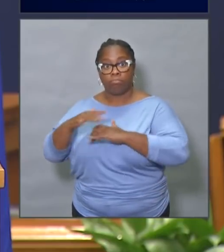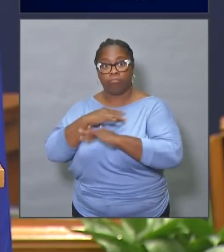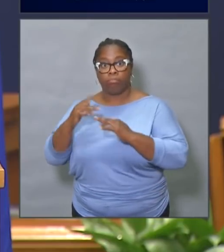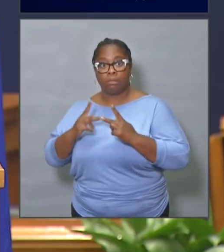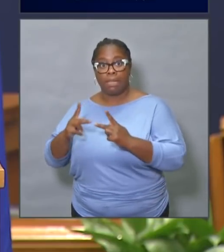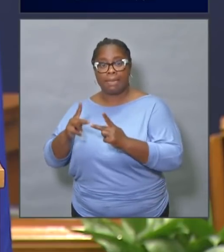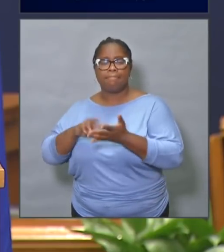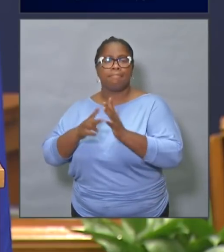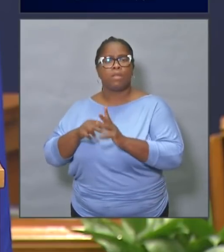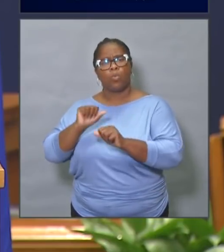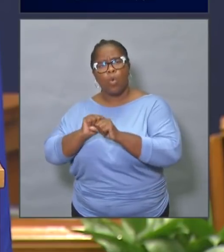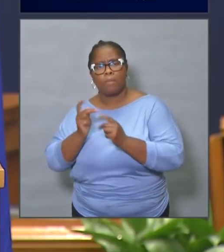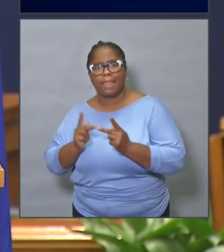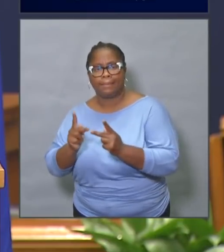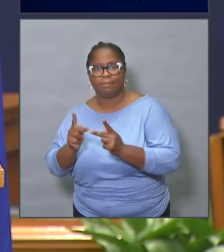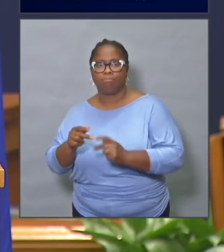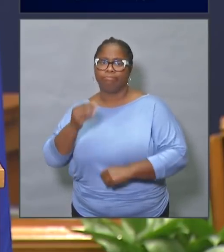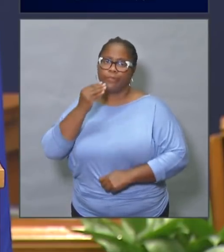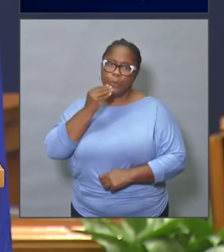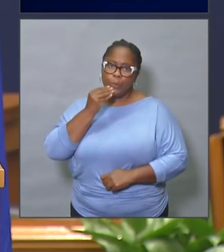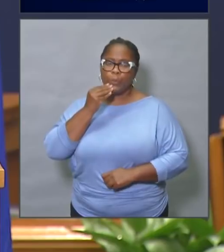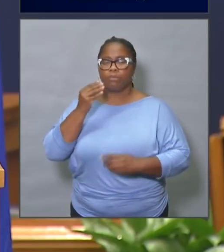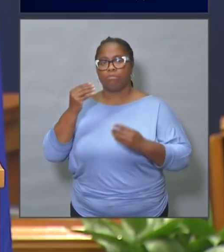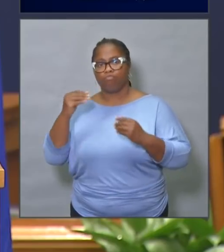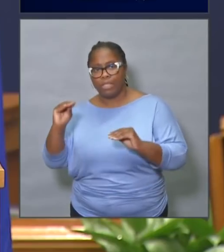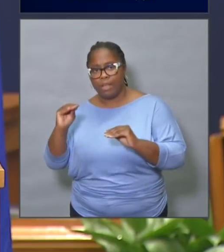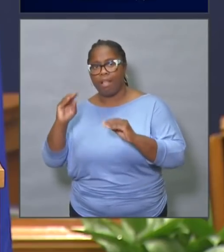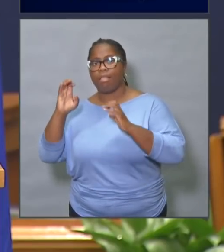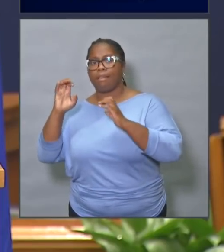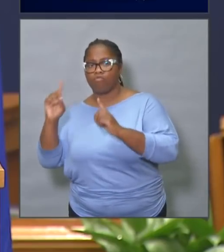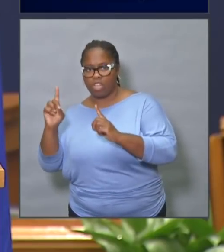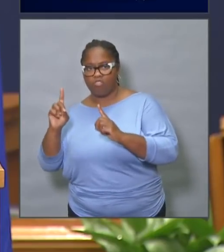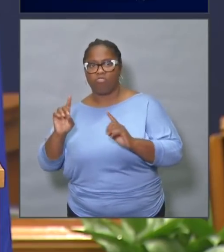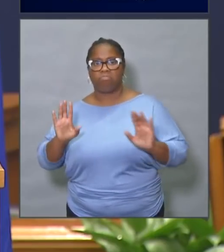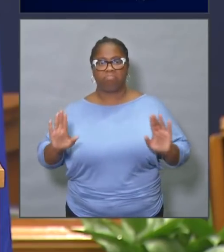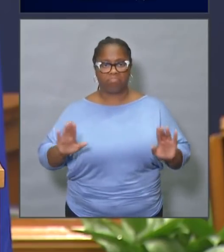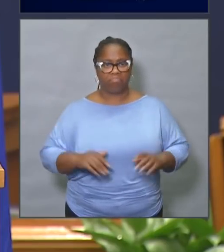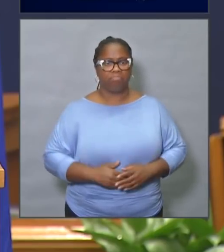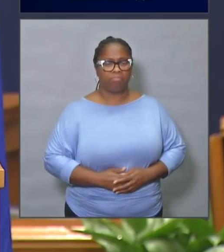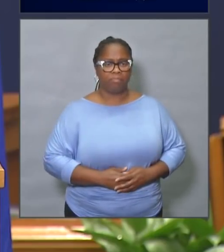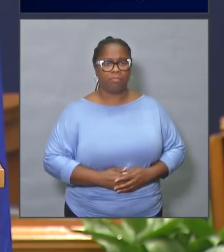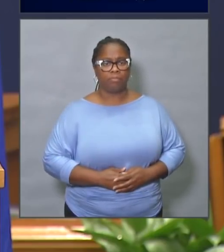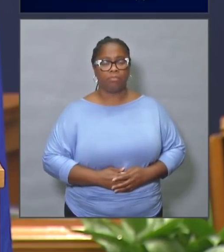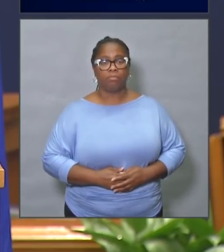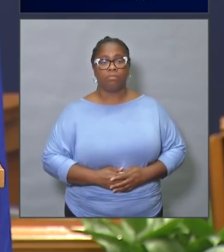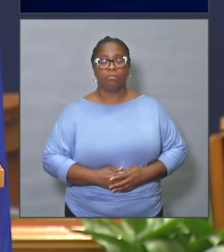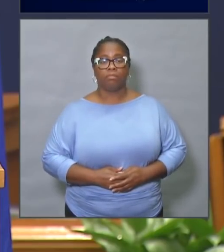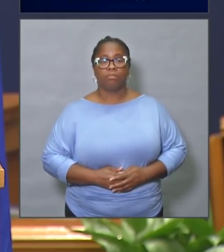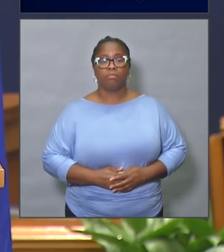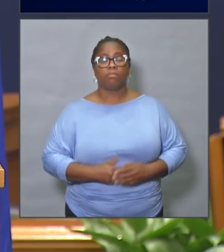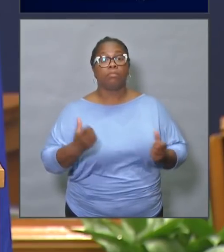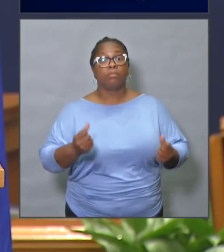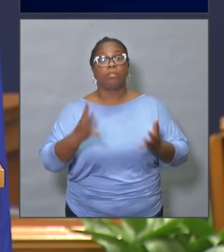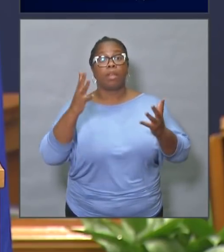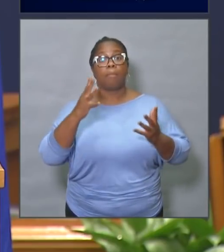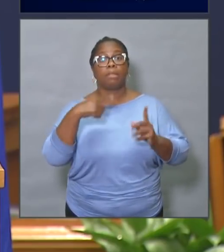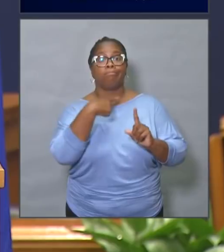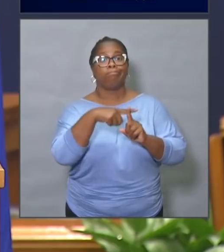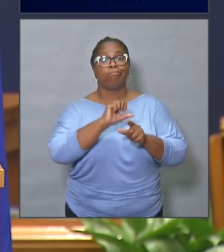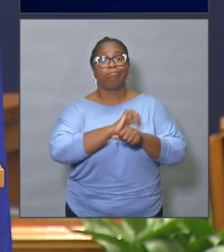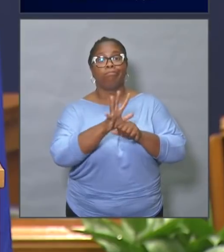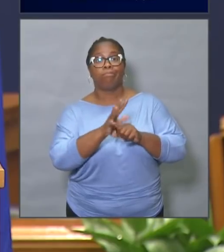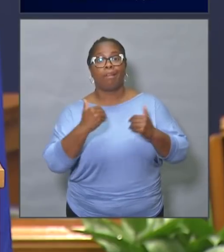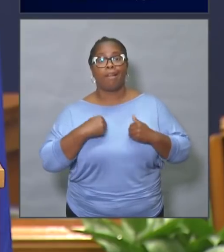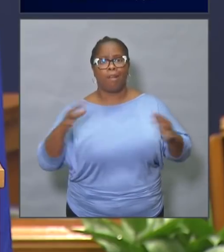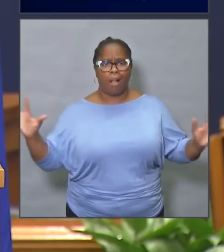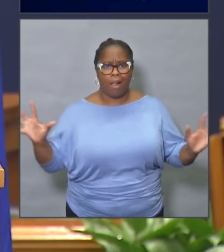include workplaces, food and retail, and educational settings. The total number of cases in institutional